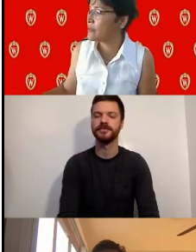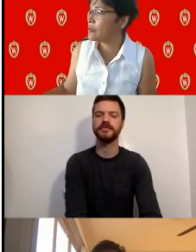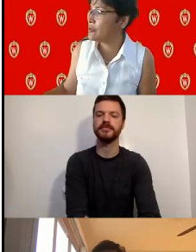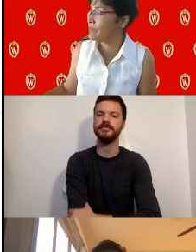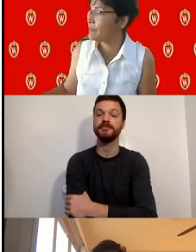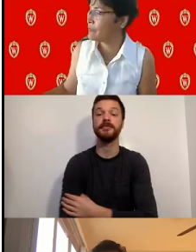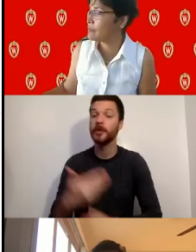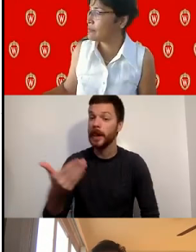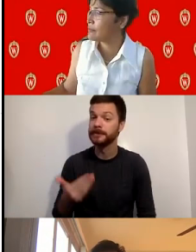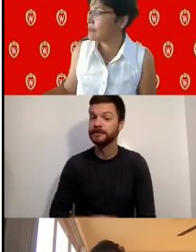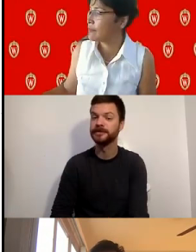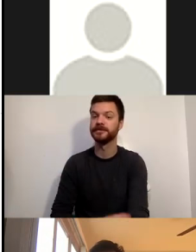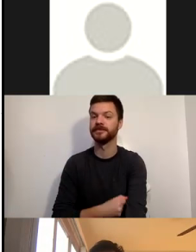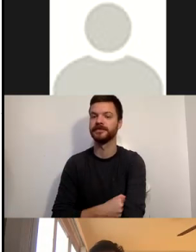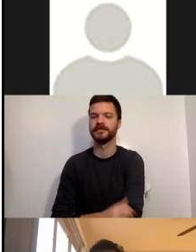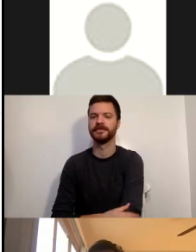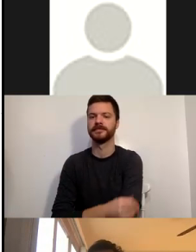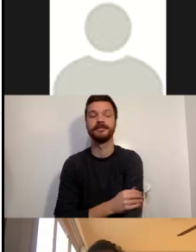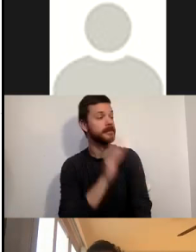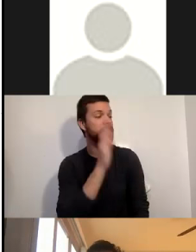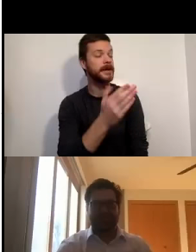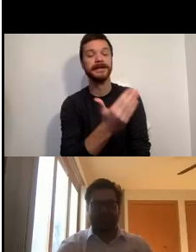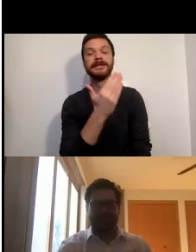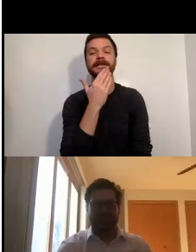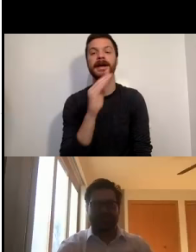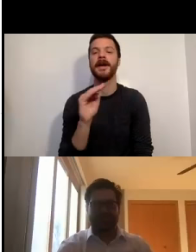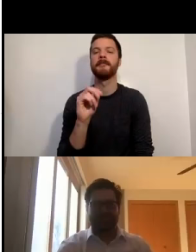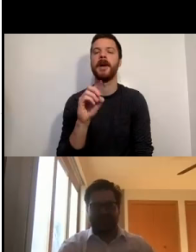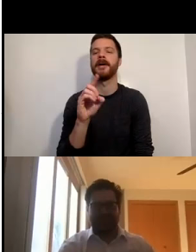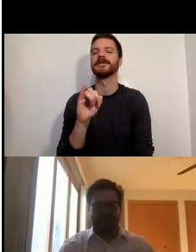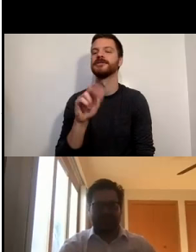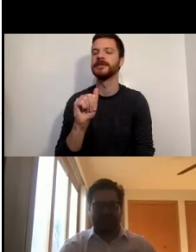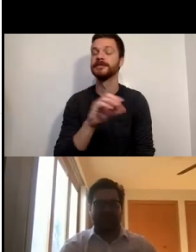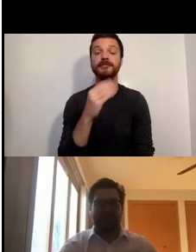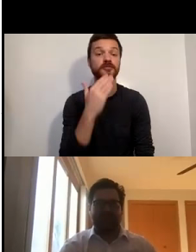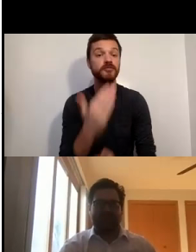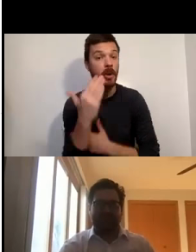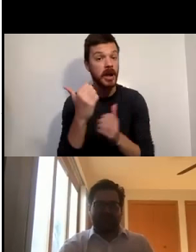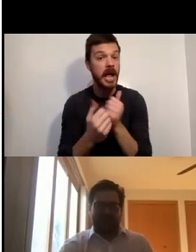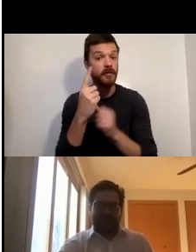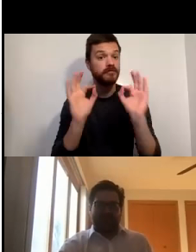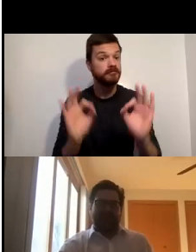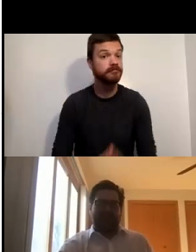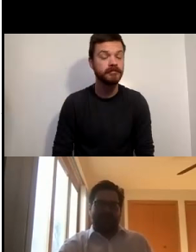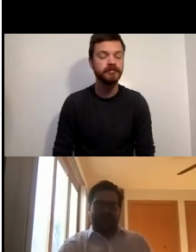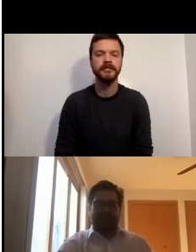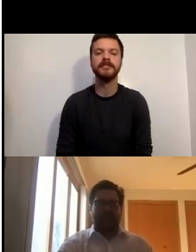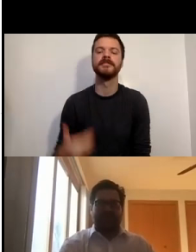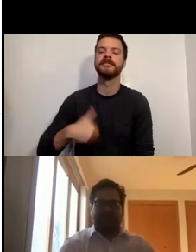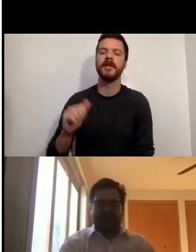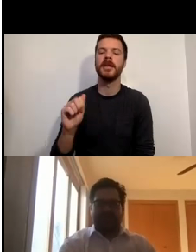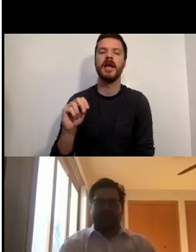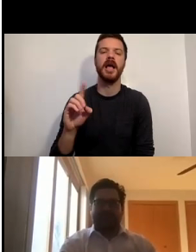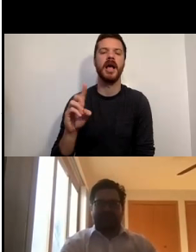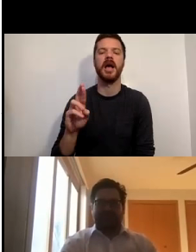Welcome, Andrew. Hey, thanks, Mondira, and good morning, everybody. My name is Andrew Kwanbach.